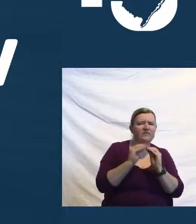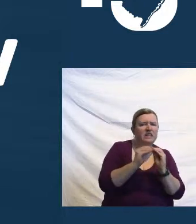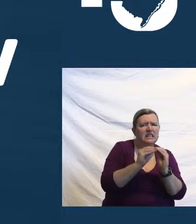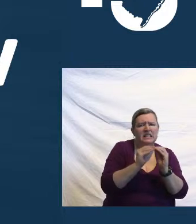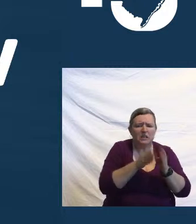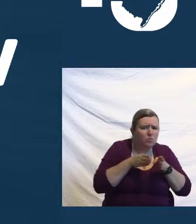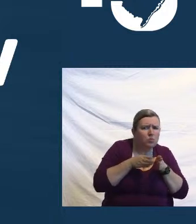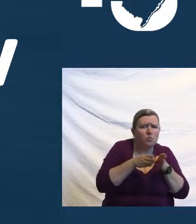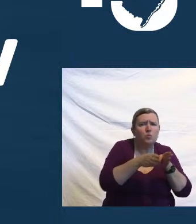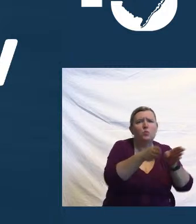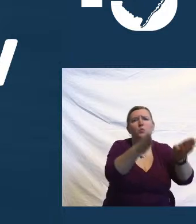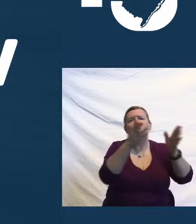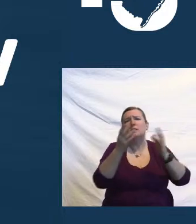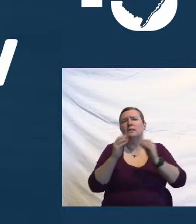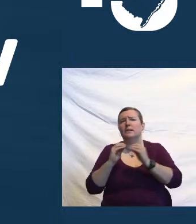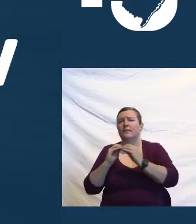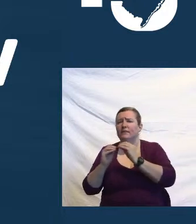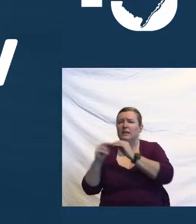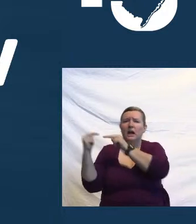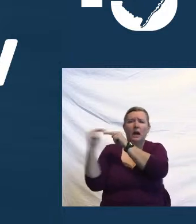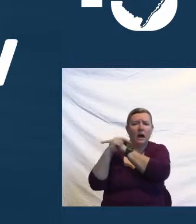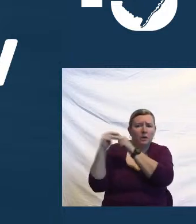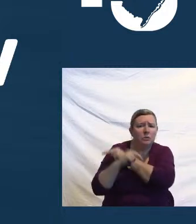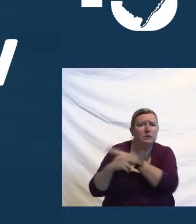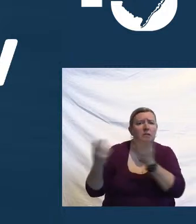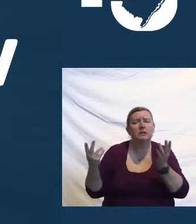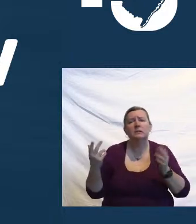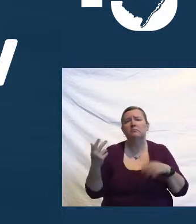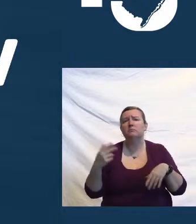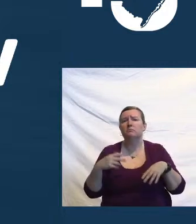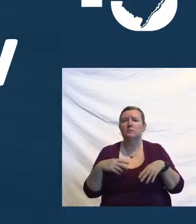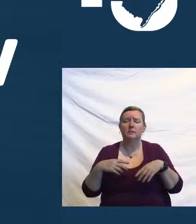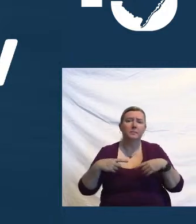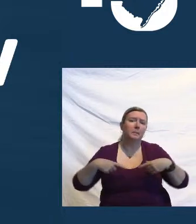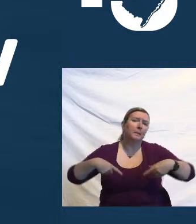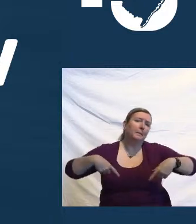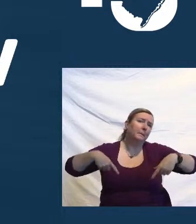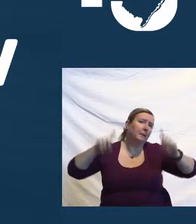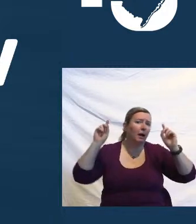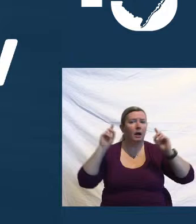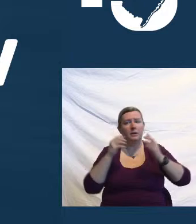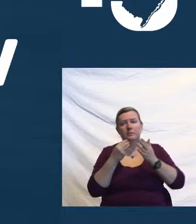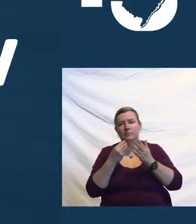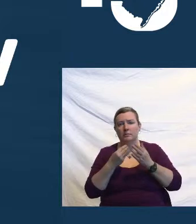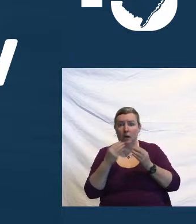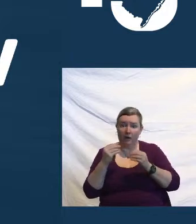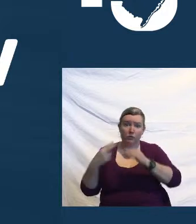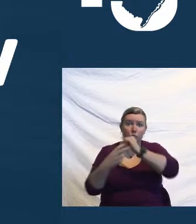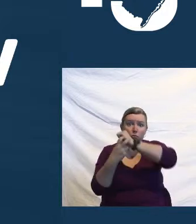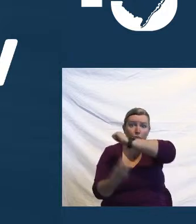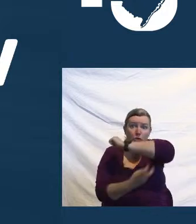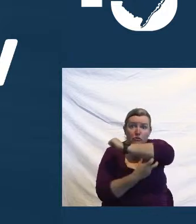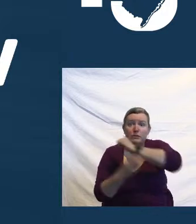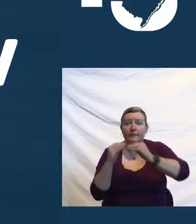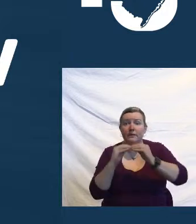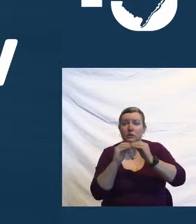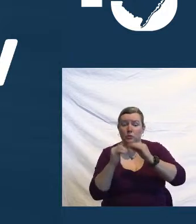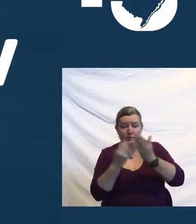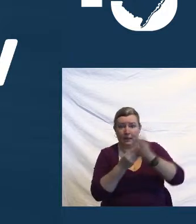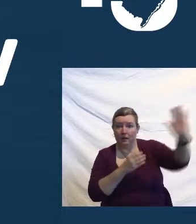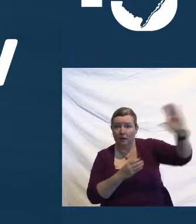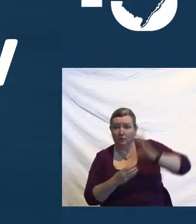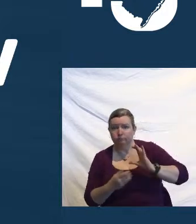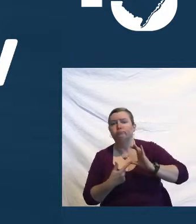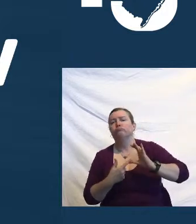future demands. There is no lack of roads or bridges needing repair. For example, more than 500